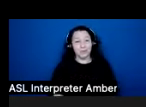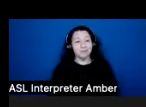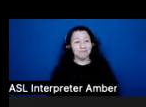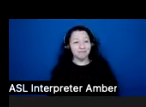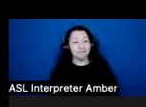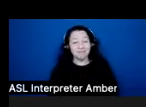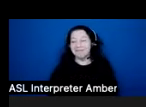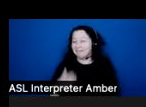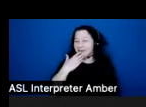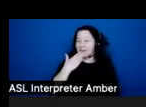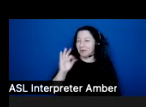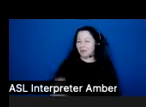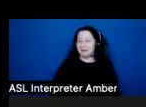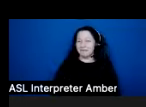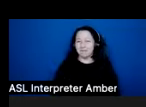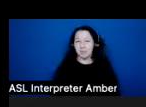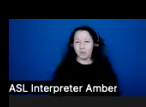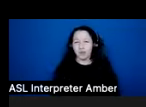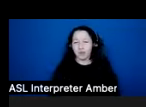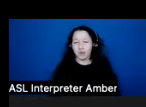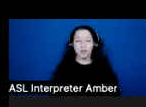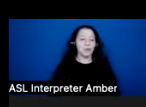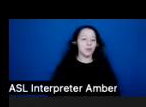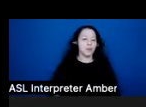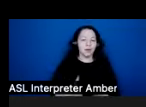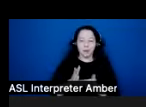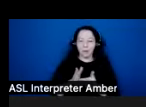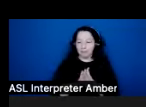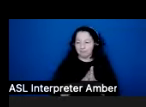Thank you. All right.